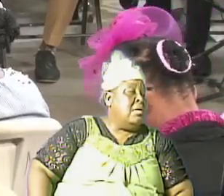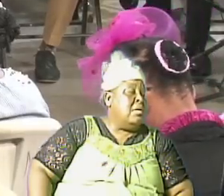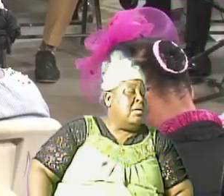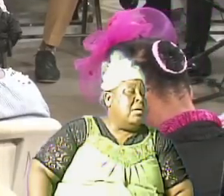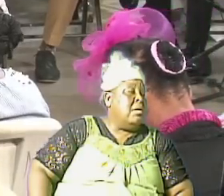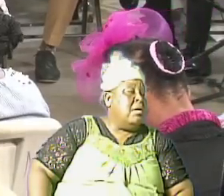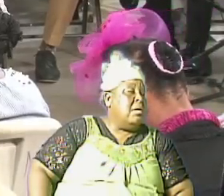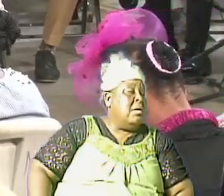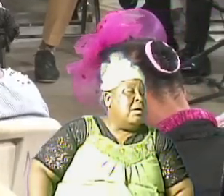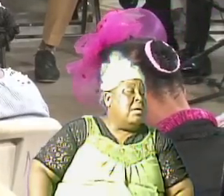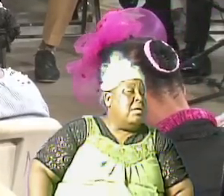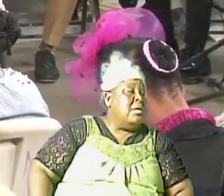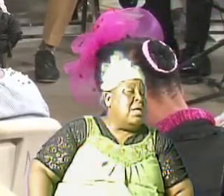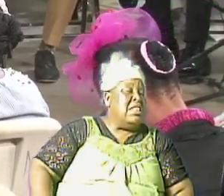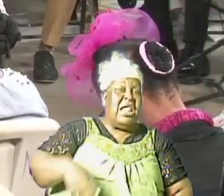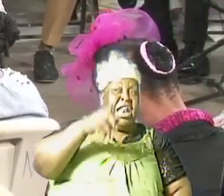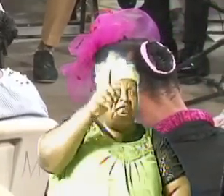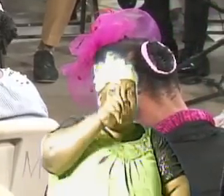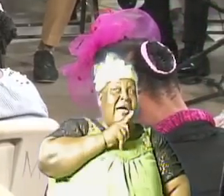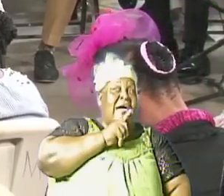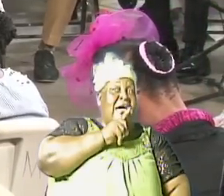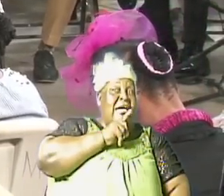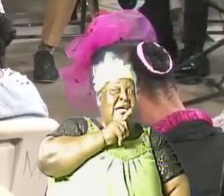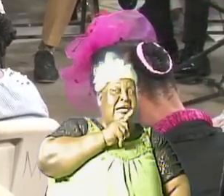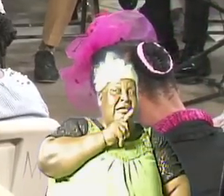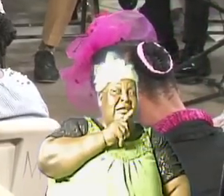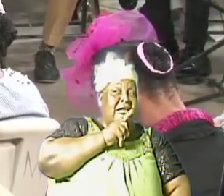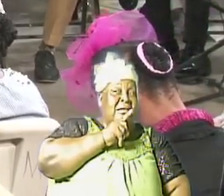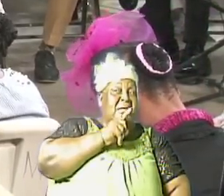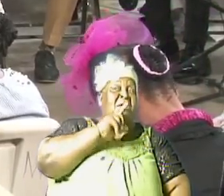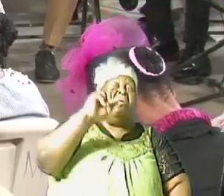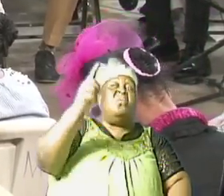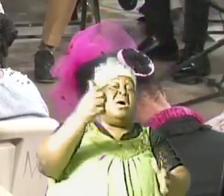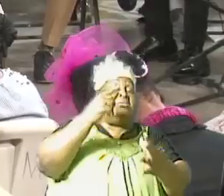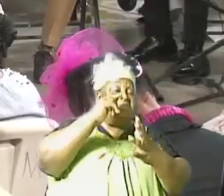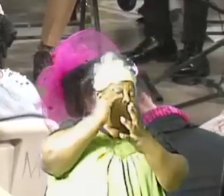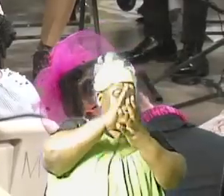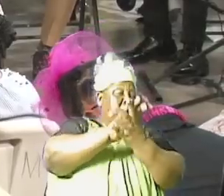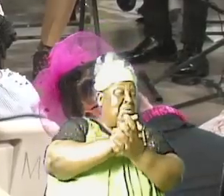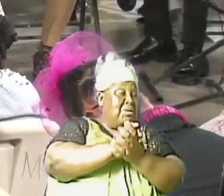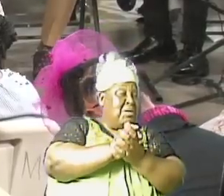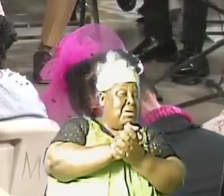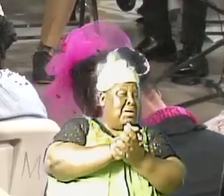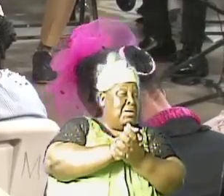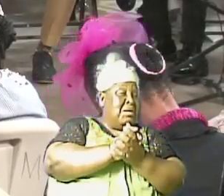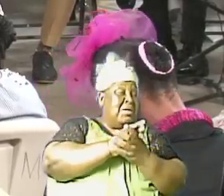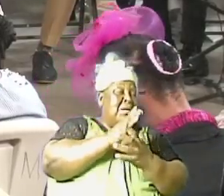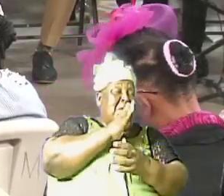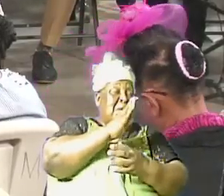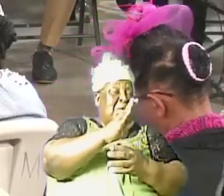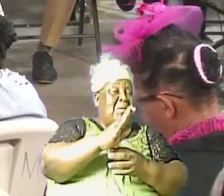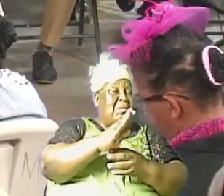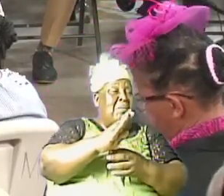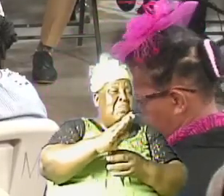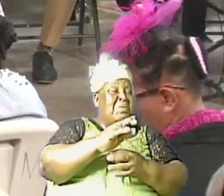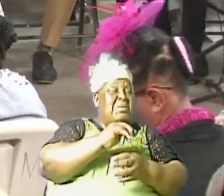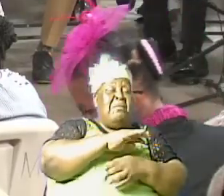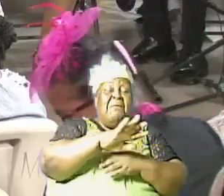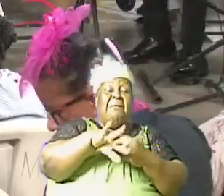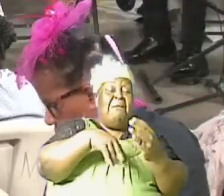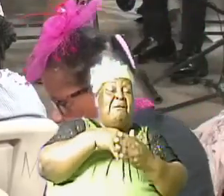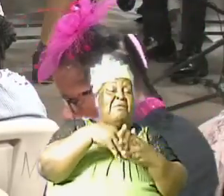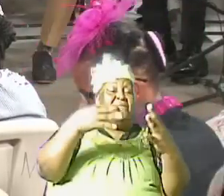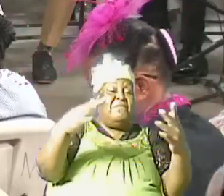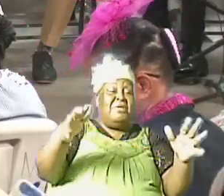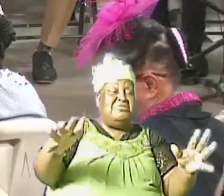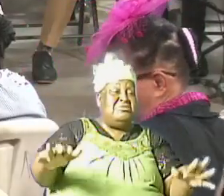And they lied to you, right? When they told you that once you get married, it's going to be all